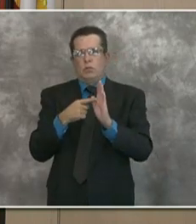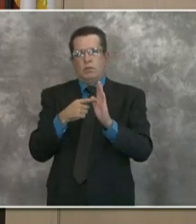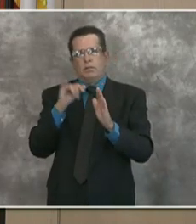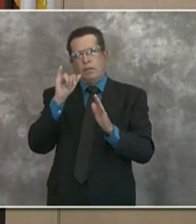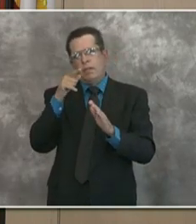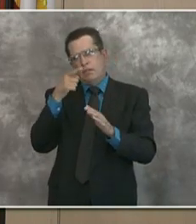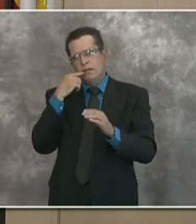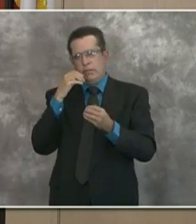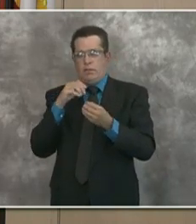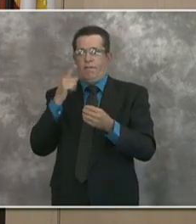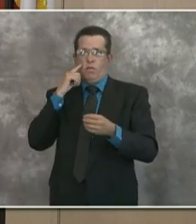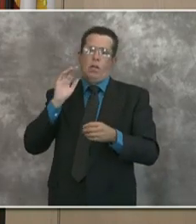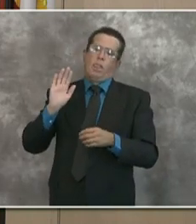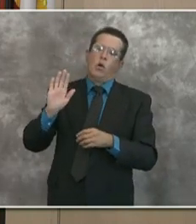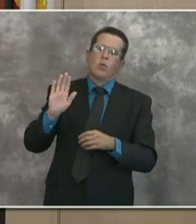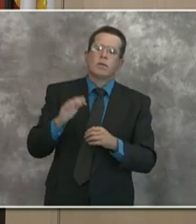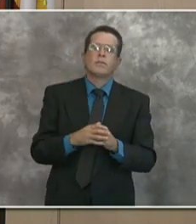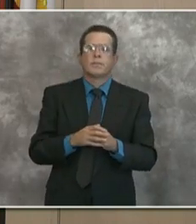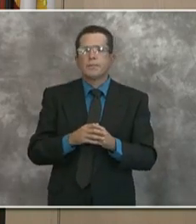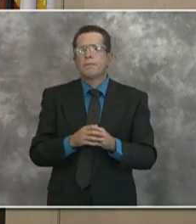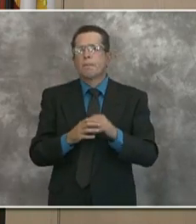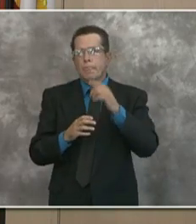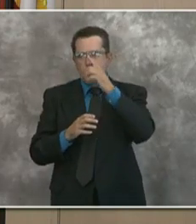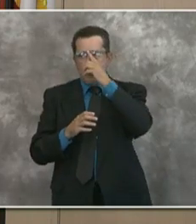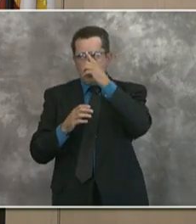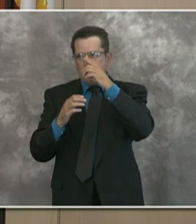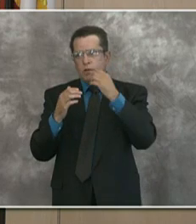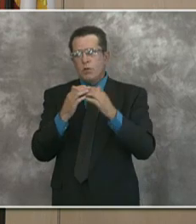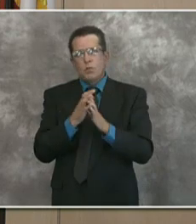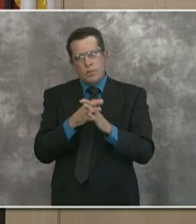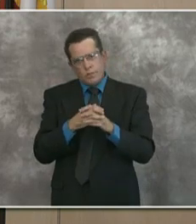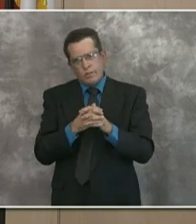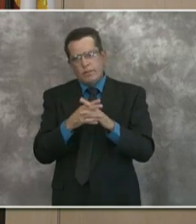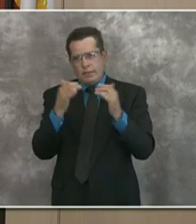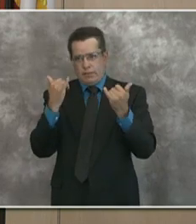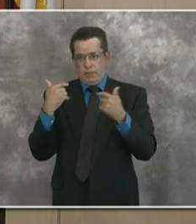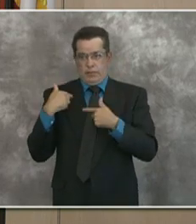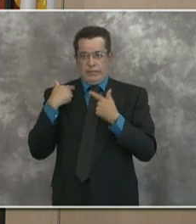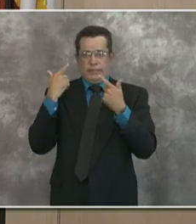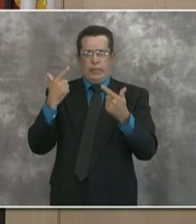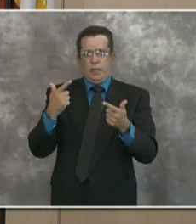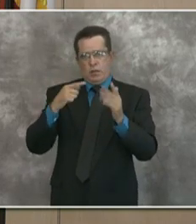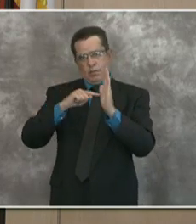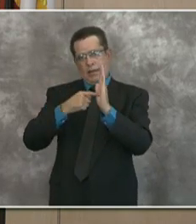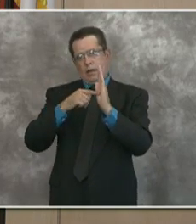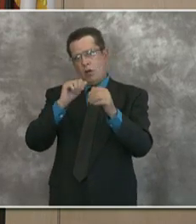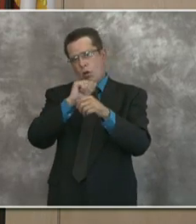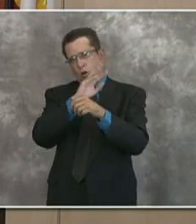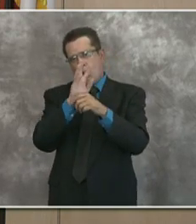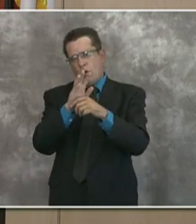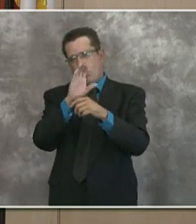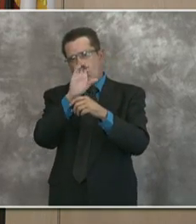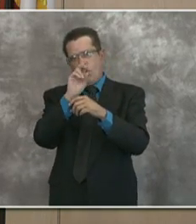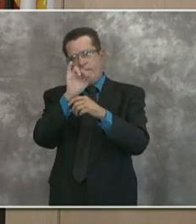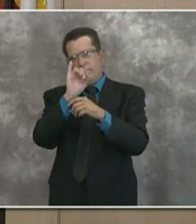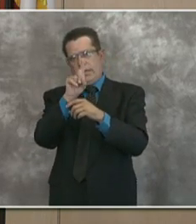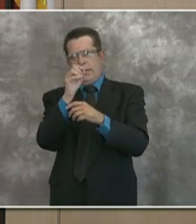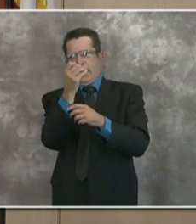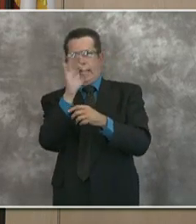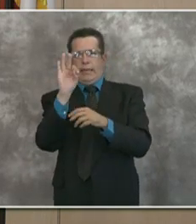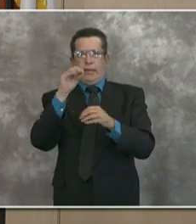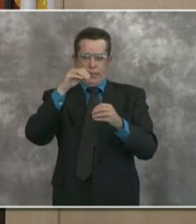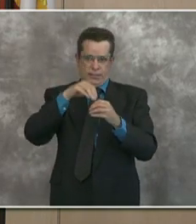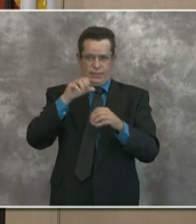stated in the trigger. Now, since the beginning of COVID-19 in San